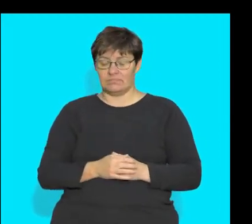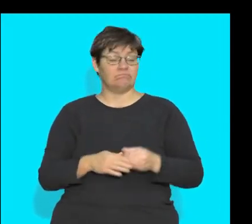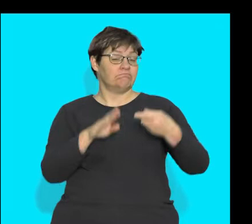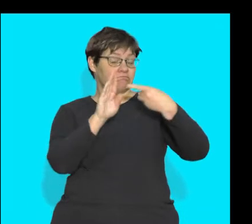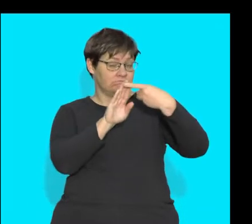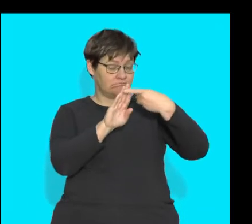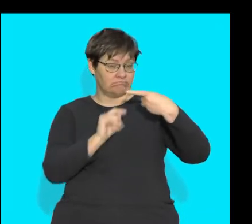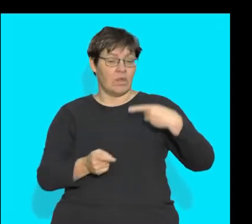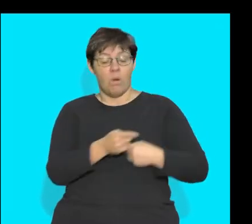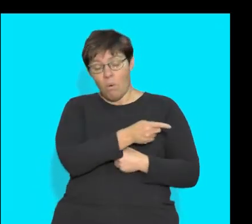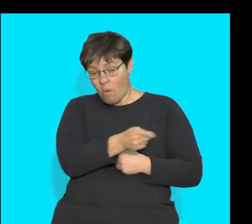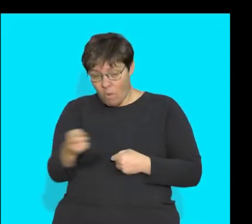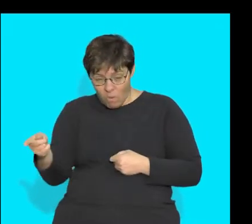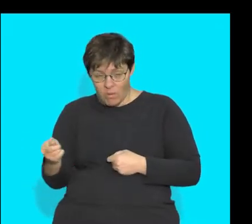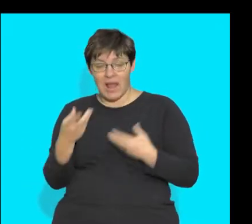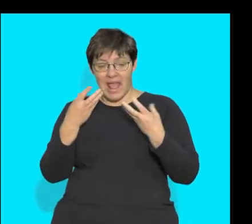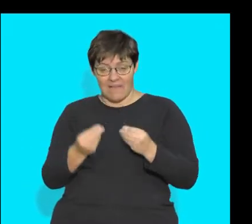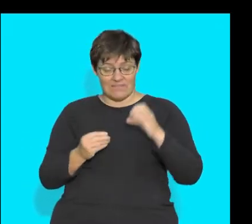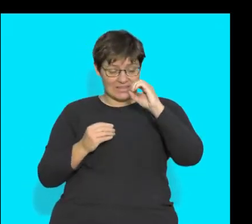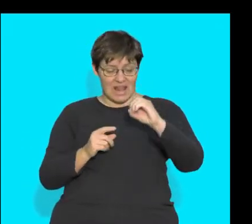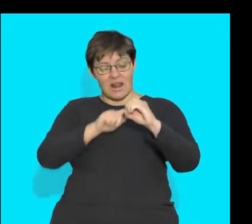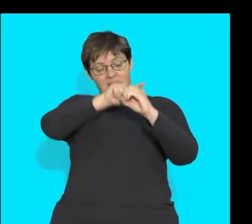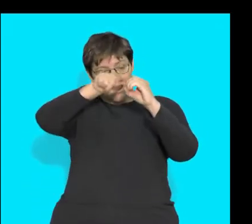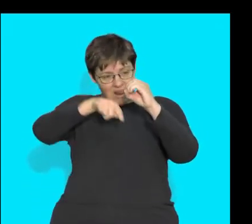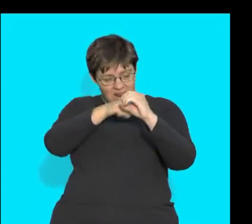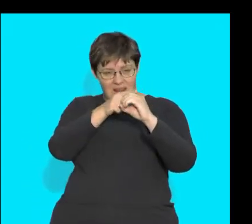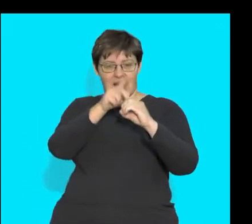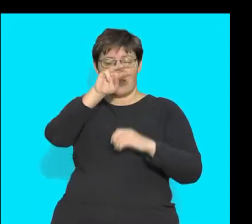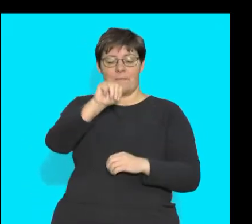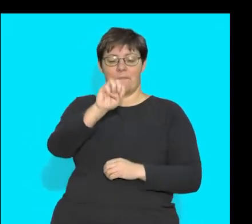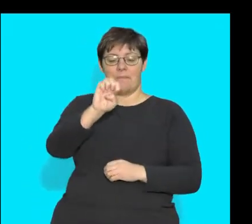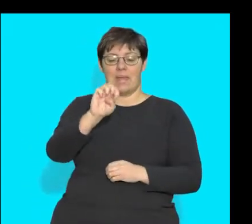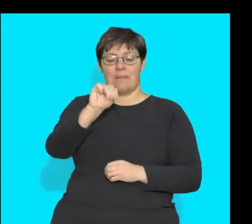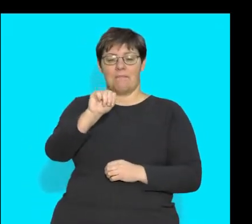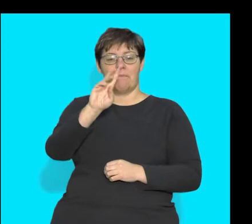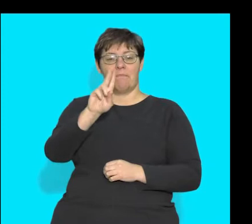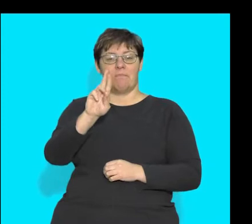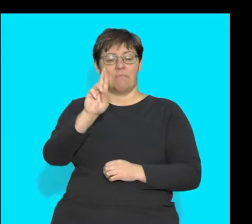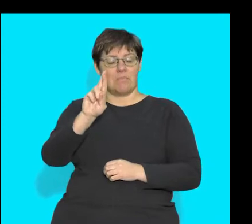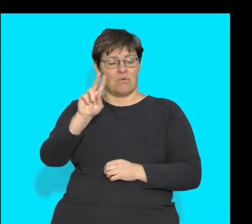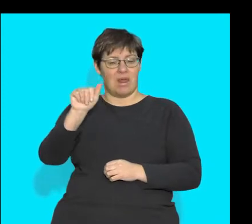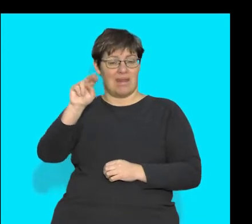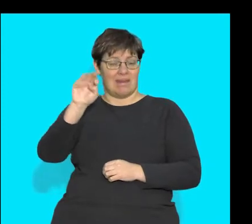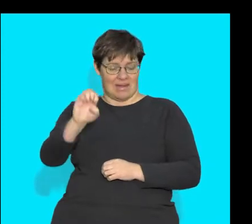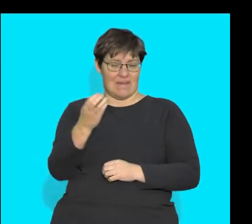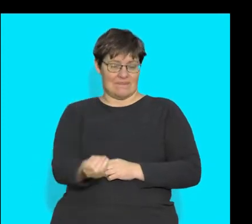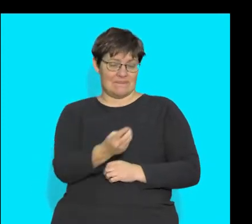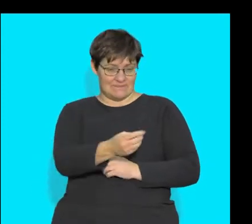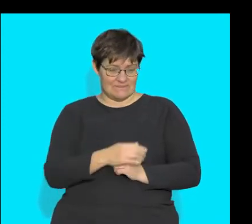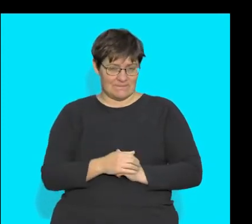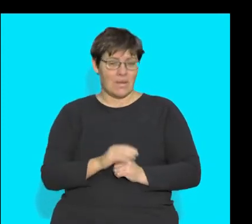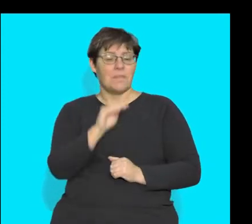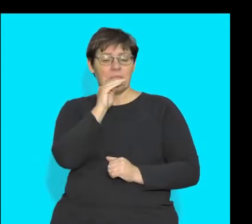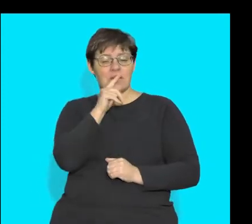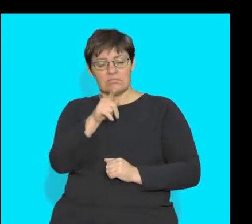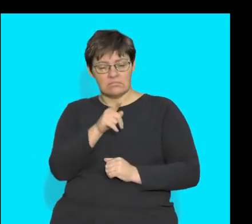one, they're all surrounded by a cell membrane, okay? And that cell membrane